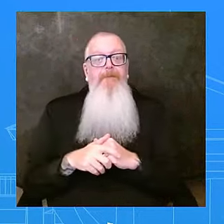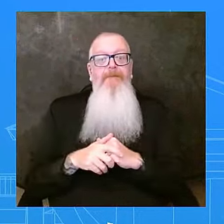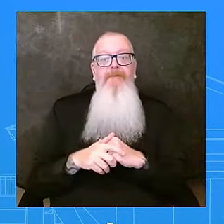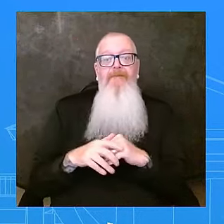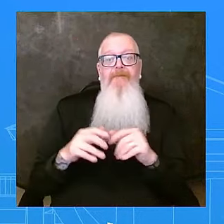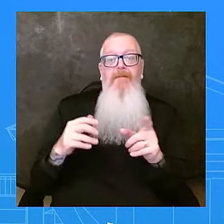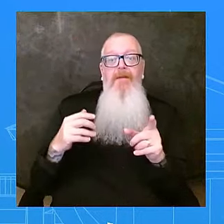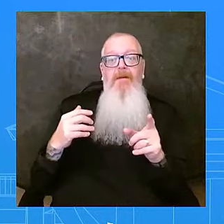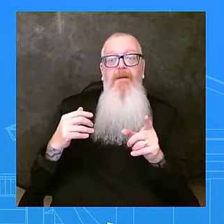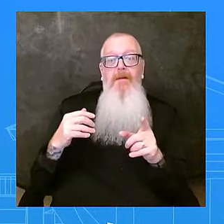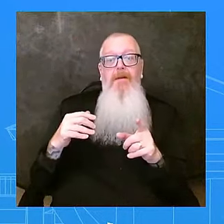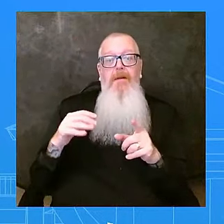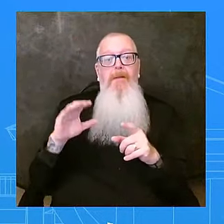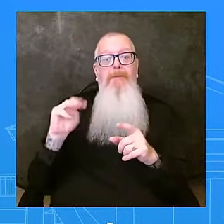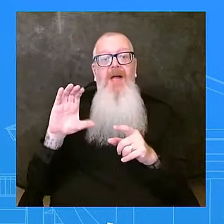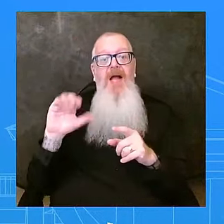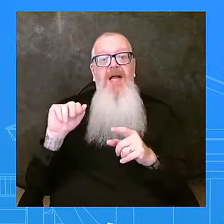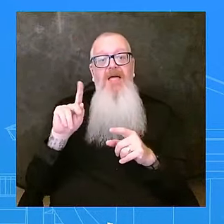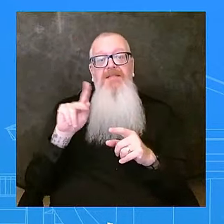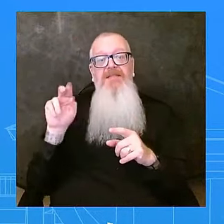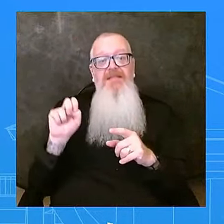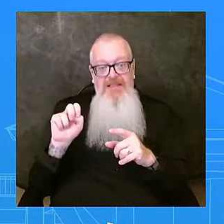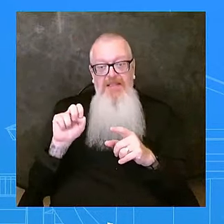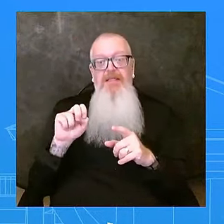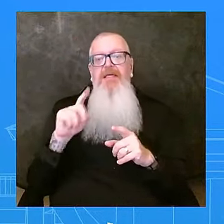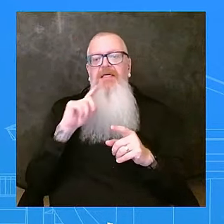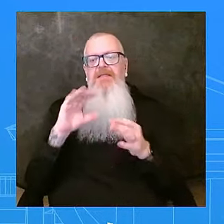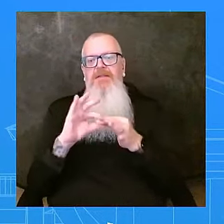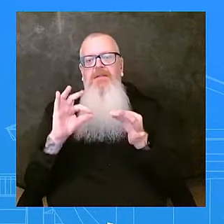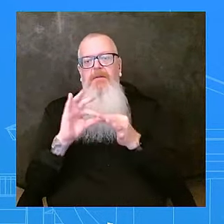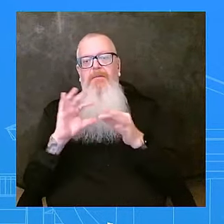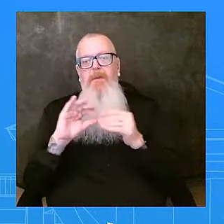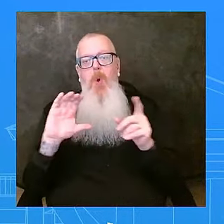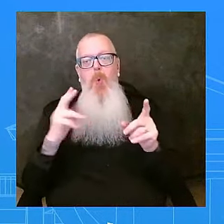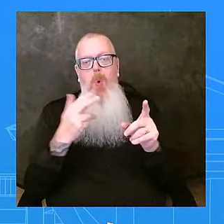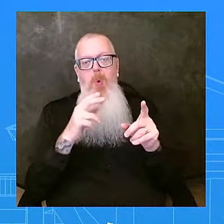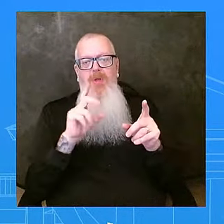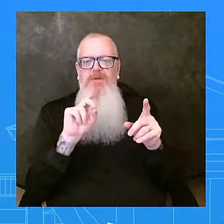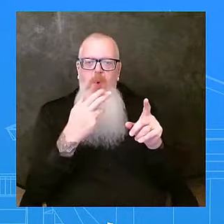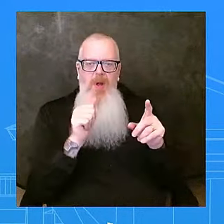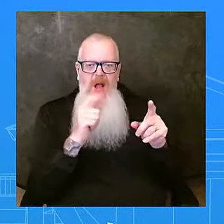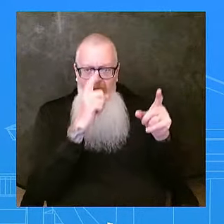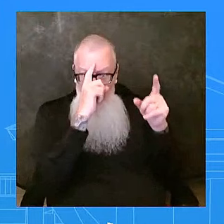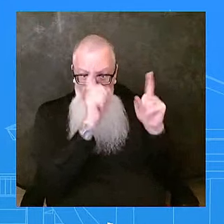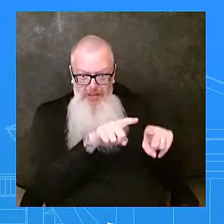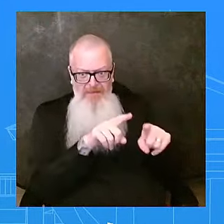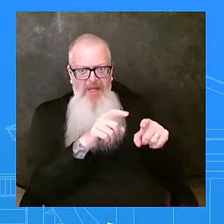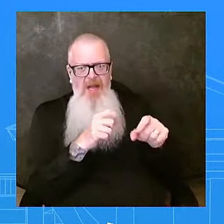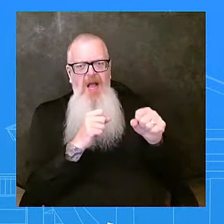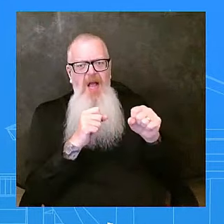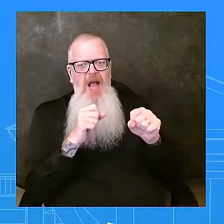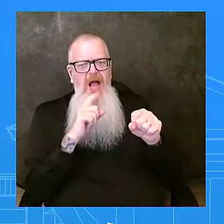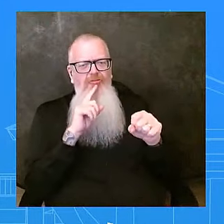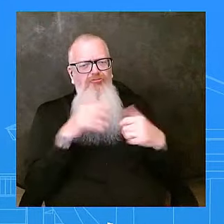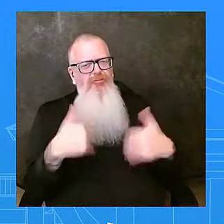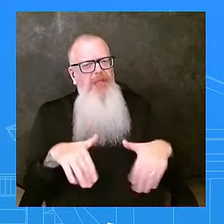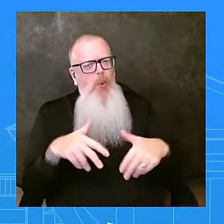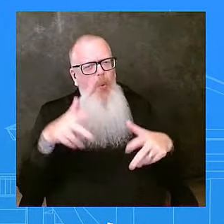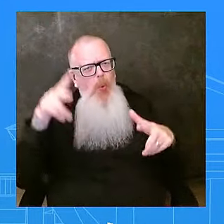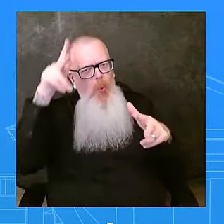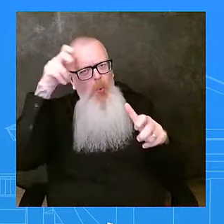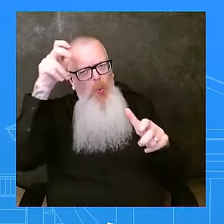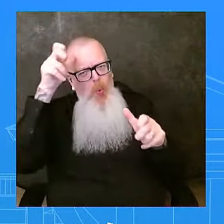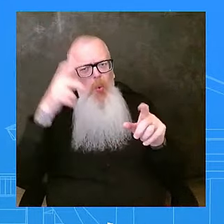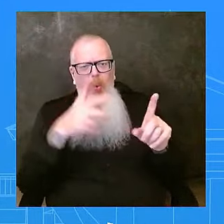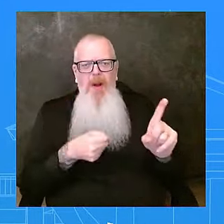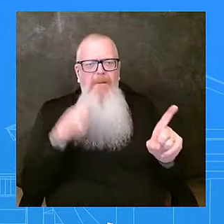the Doha deal had a, quote, really pernicious effect, unquote, on the Afghan government and military. As we